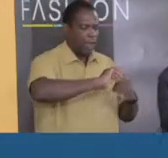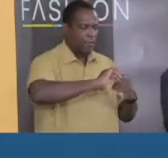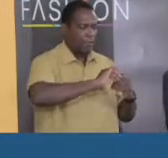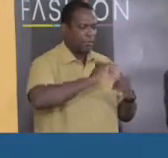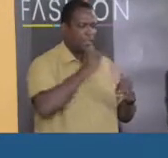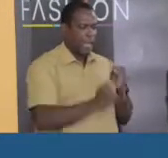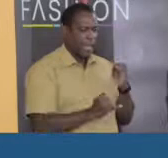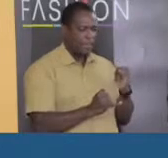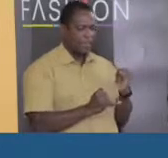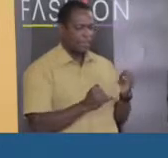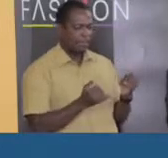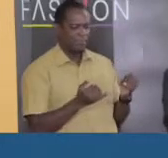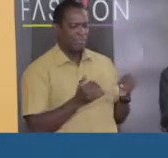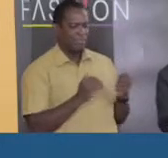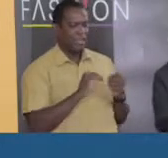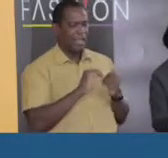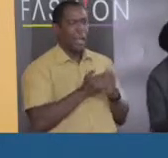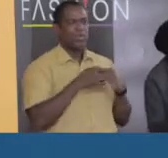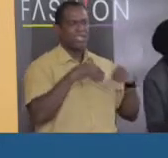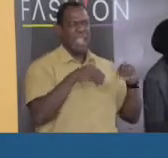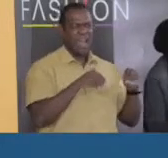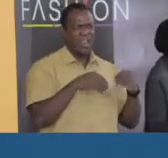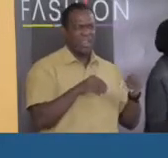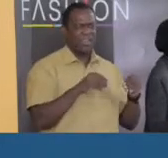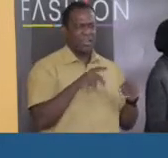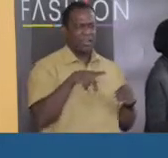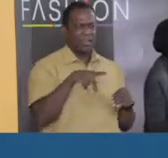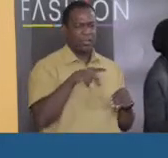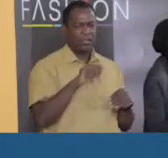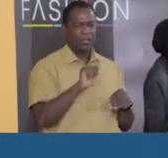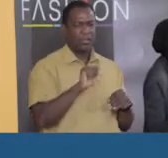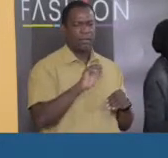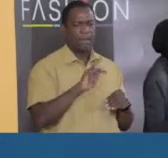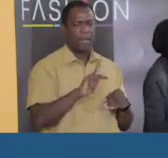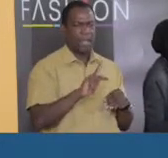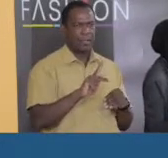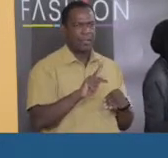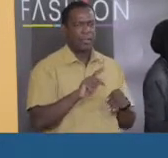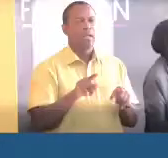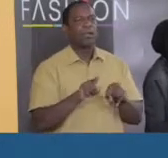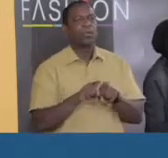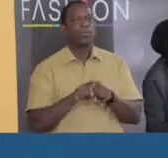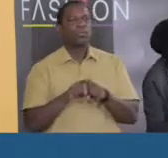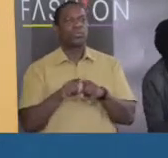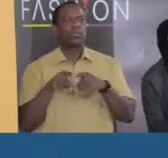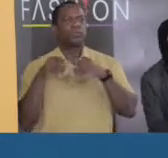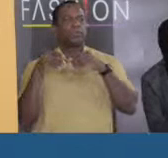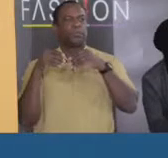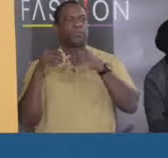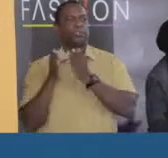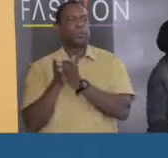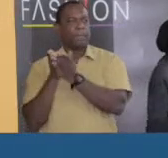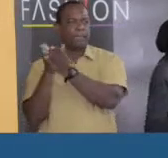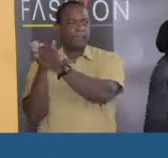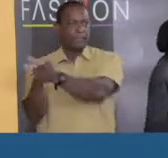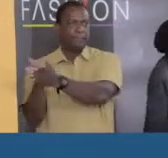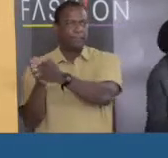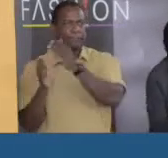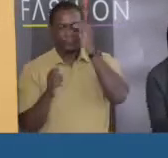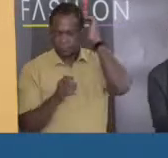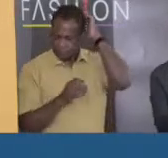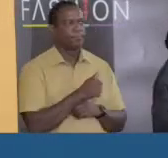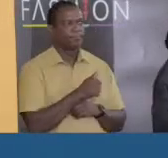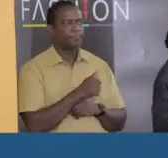What will this production facility offer? This production facility will offer designers a manufacturing source to enable